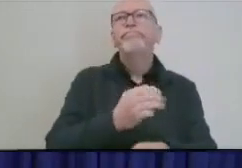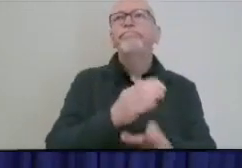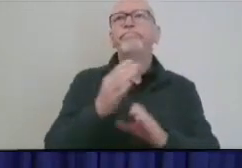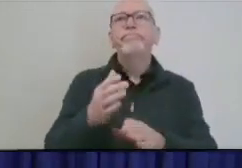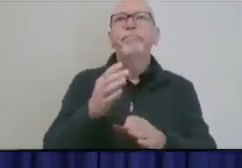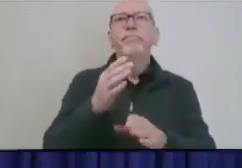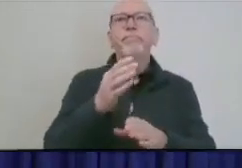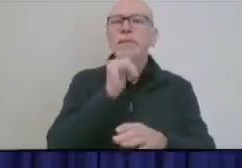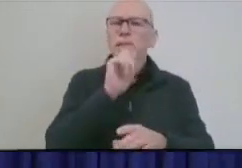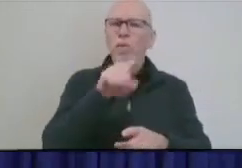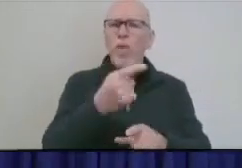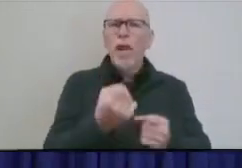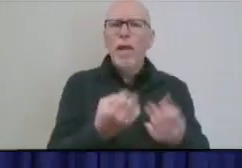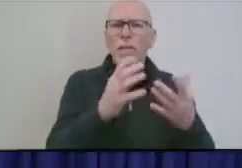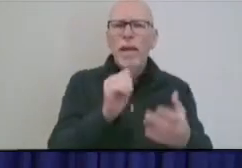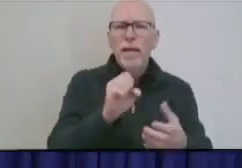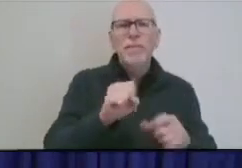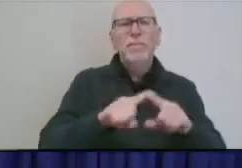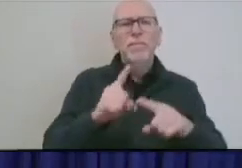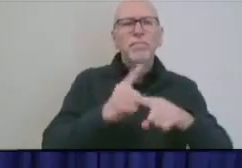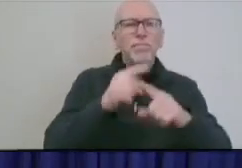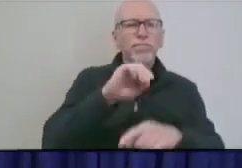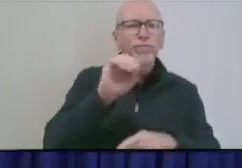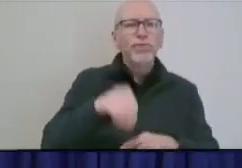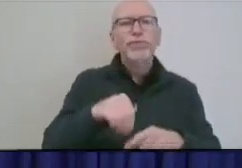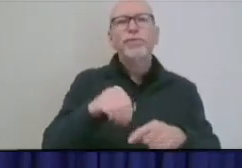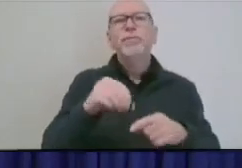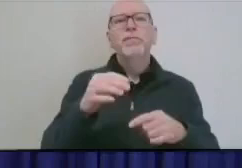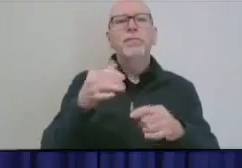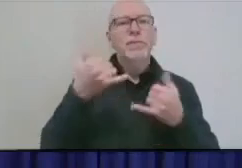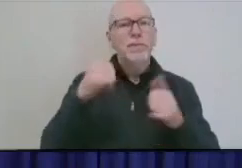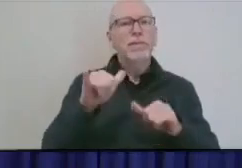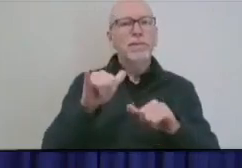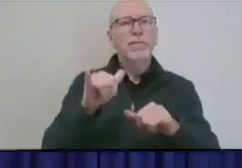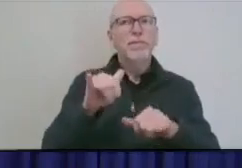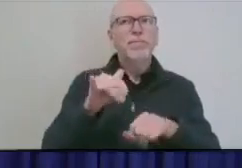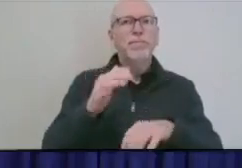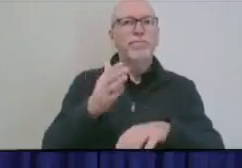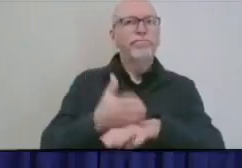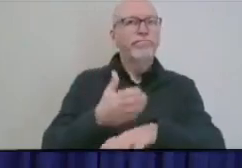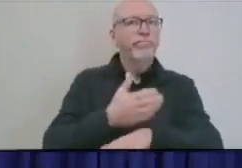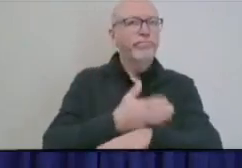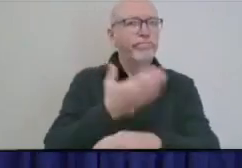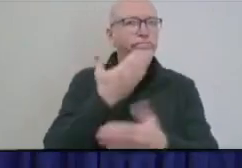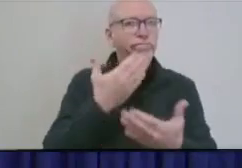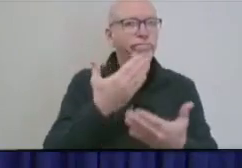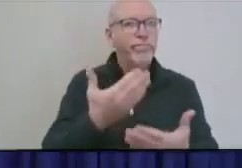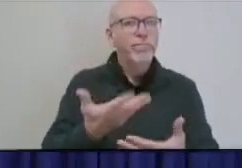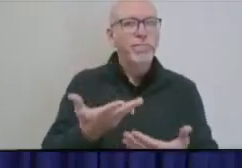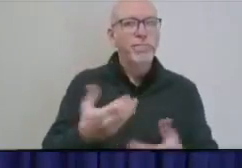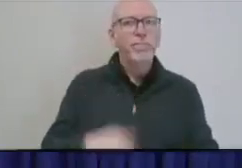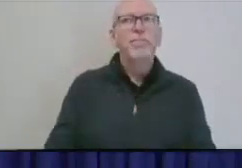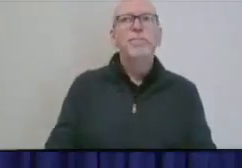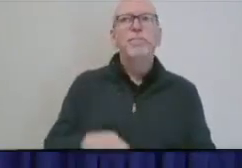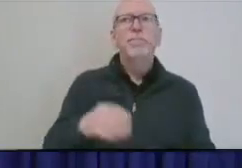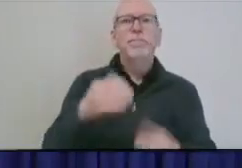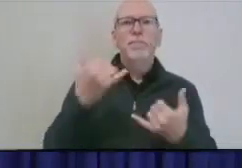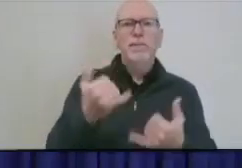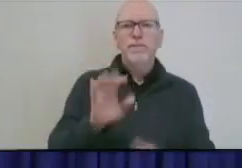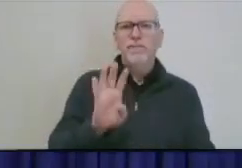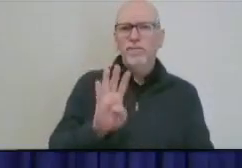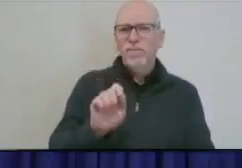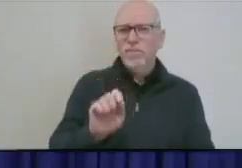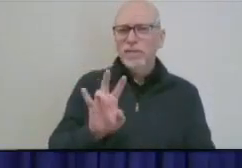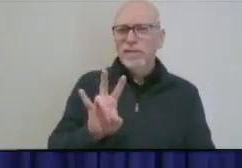of cases, but the positivity rate. It continues to thankfully tick down, clocking in at, 4.7